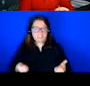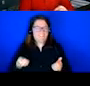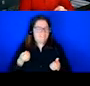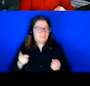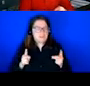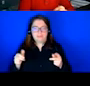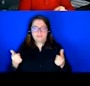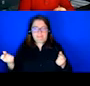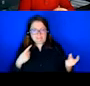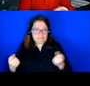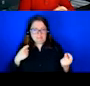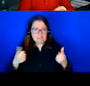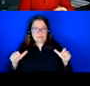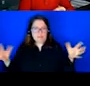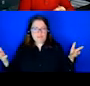put them all together.